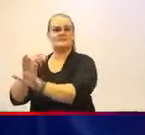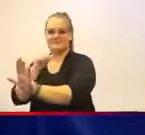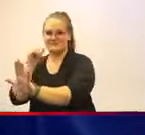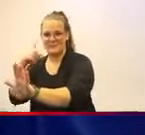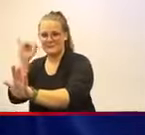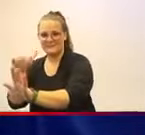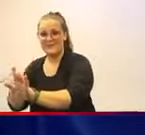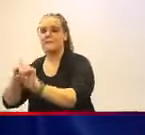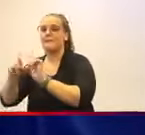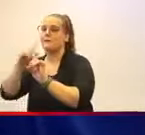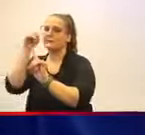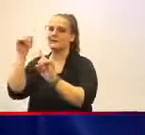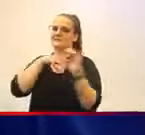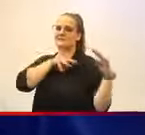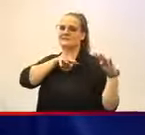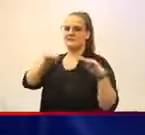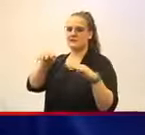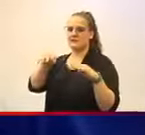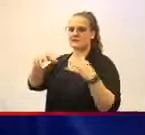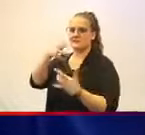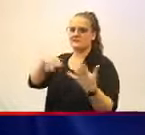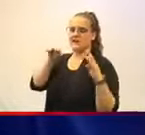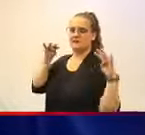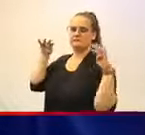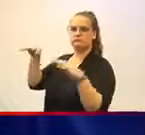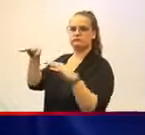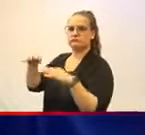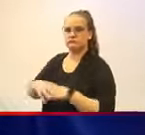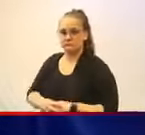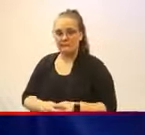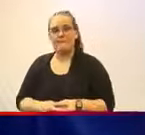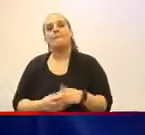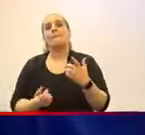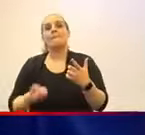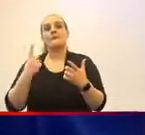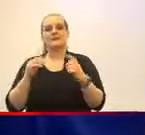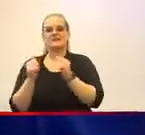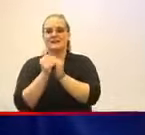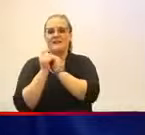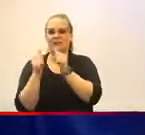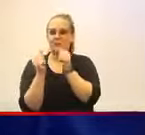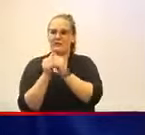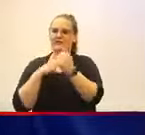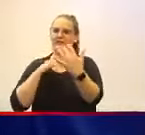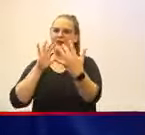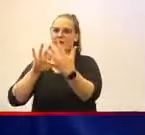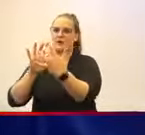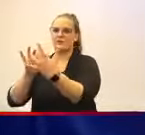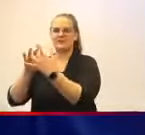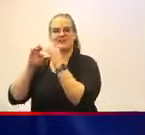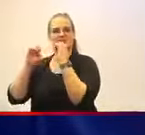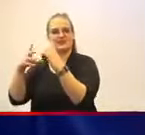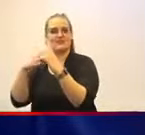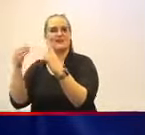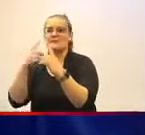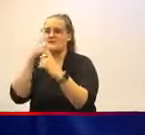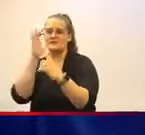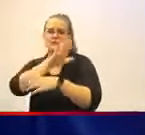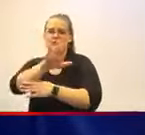bias and discrimination. Together, through outreach and education, and because of your generous gift of support